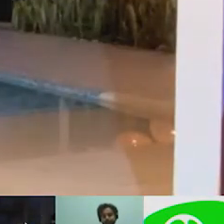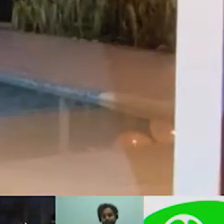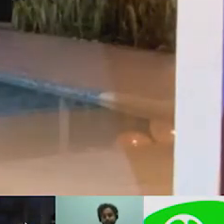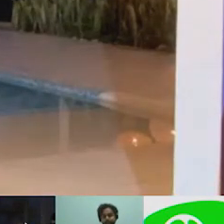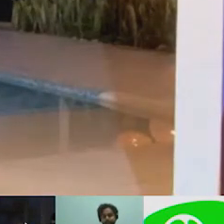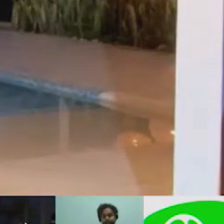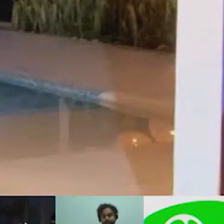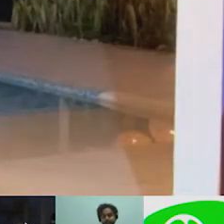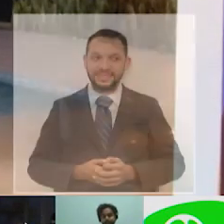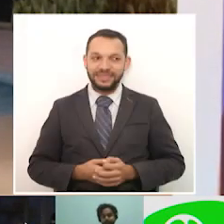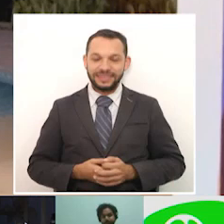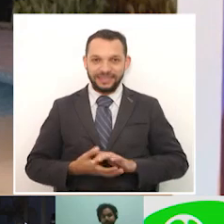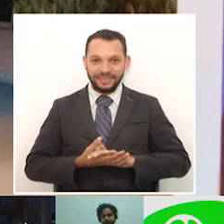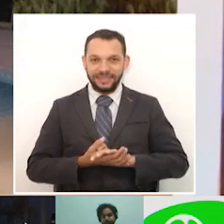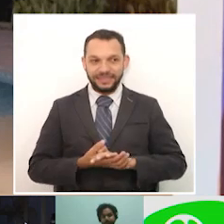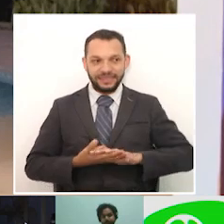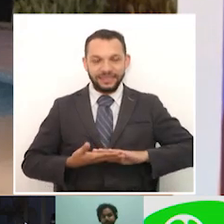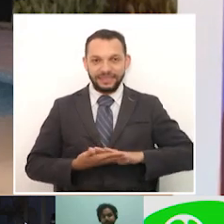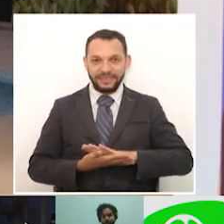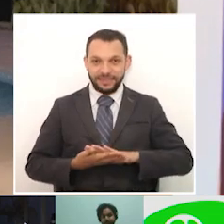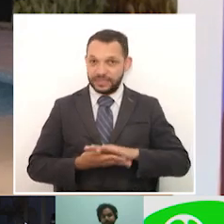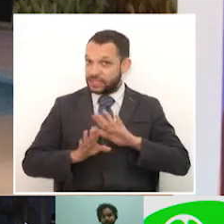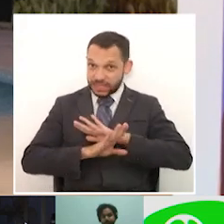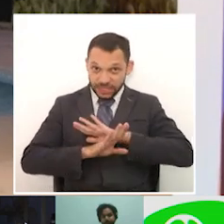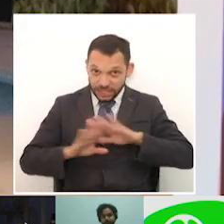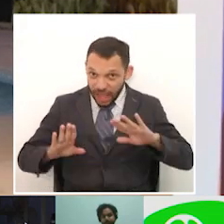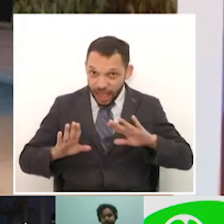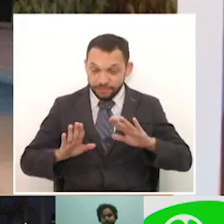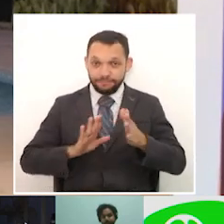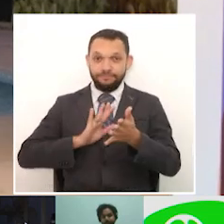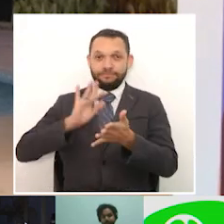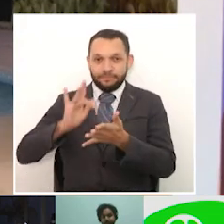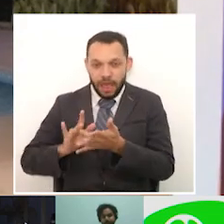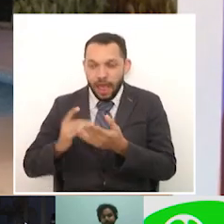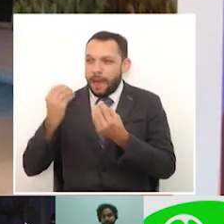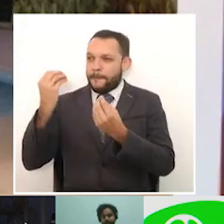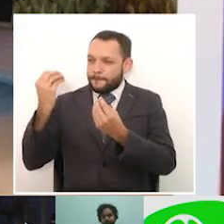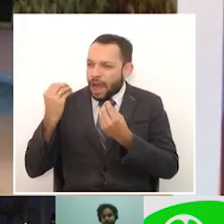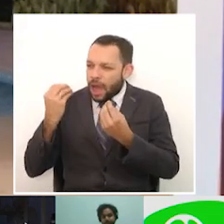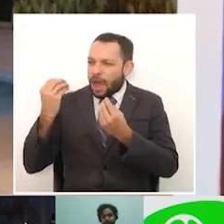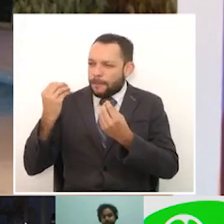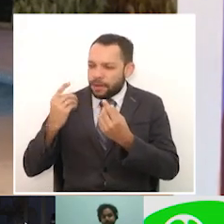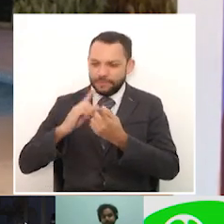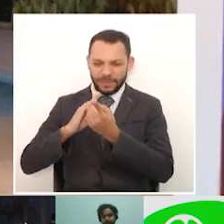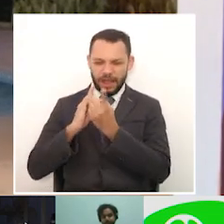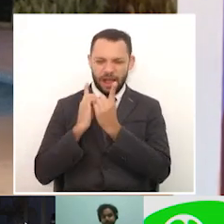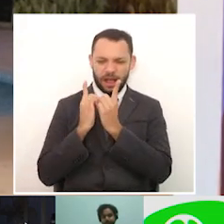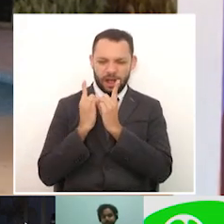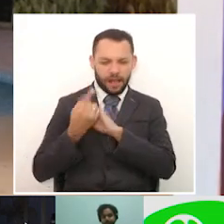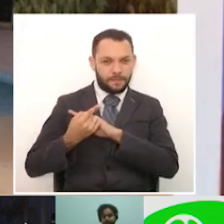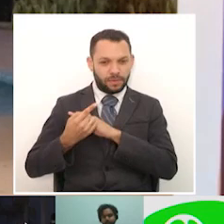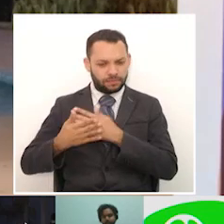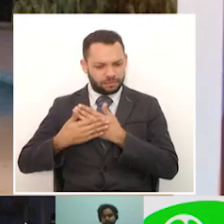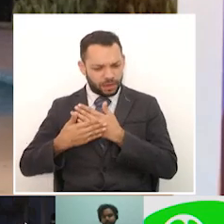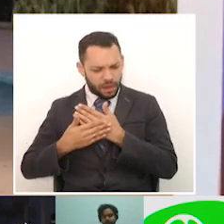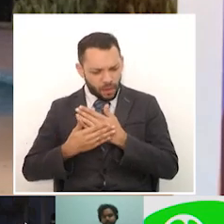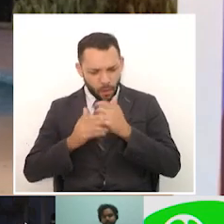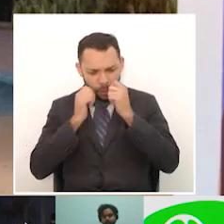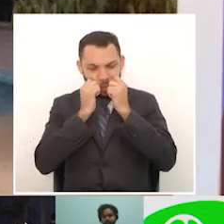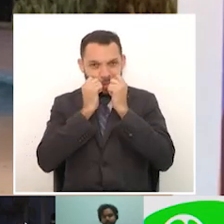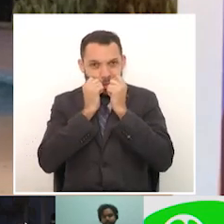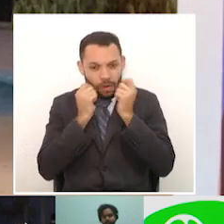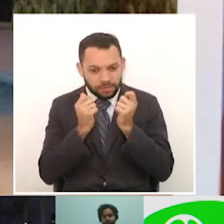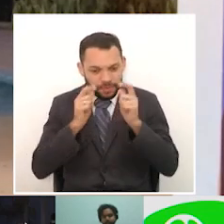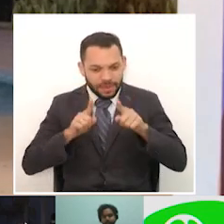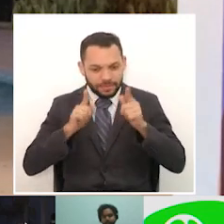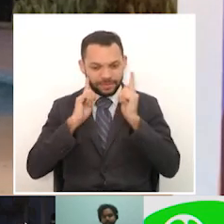Muy bien, nos comenta nuestro invitado que una vez se empieza a realizar ese cambio, tanto exterior y por supuesto